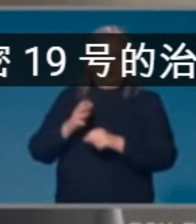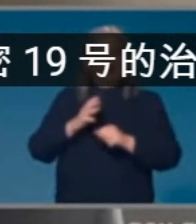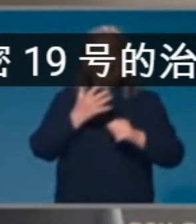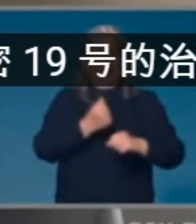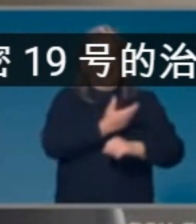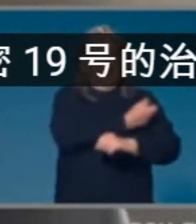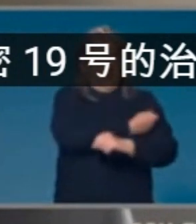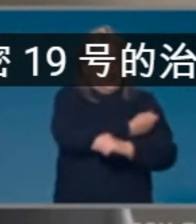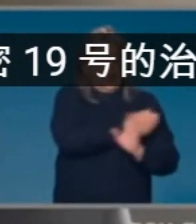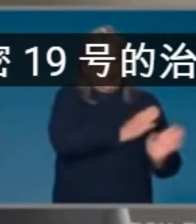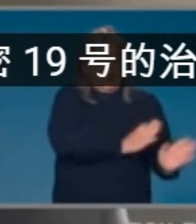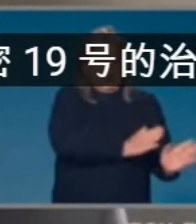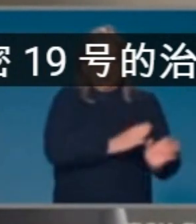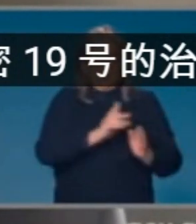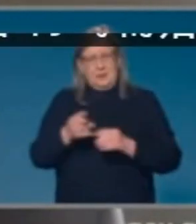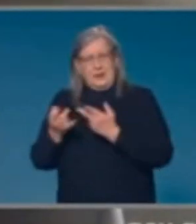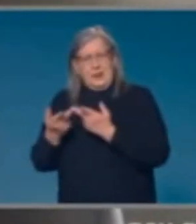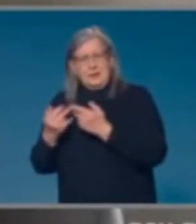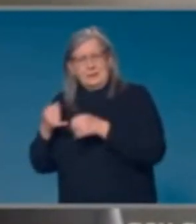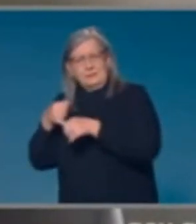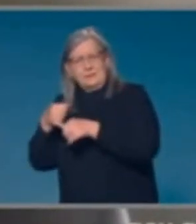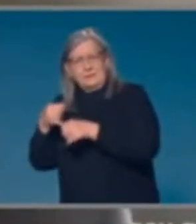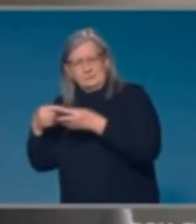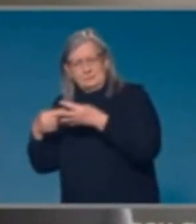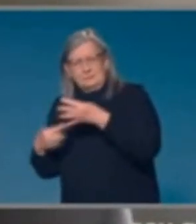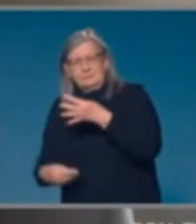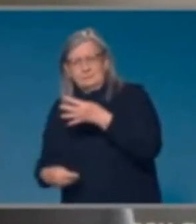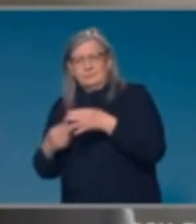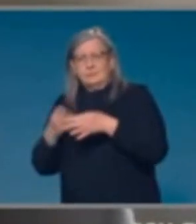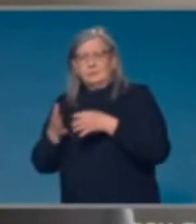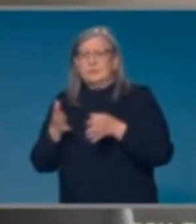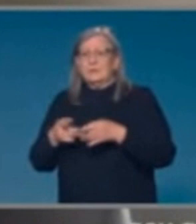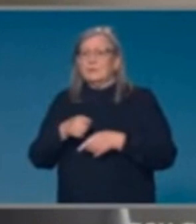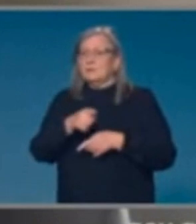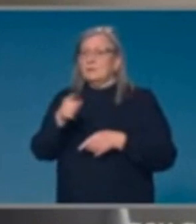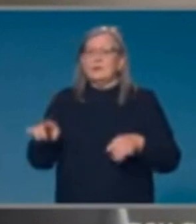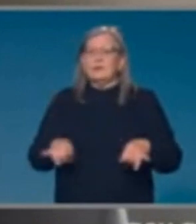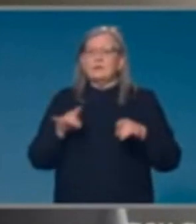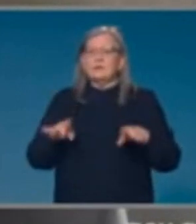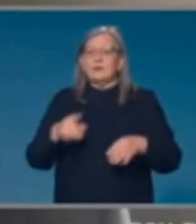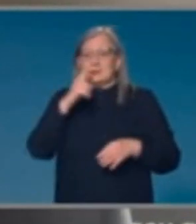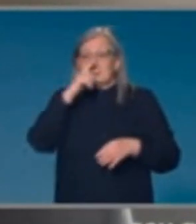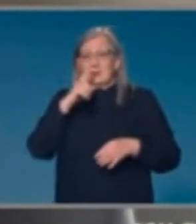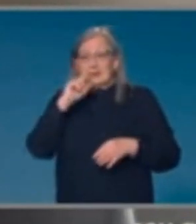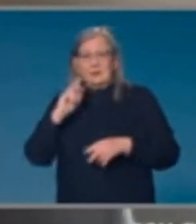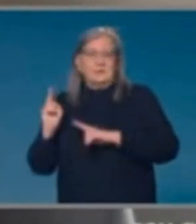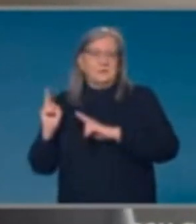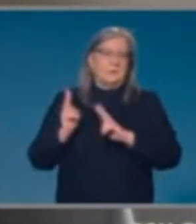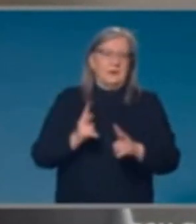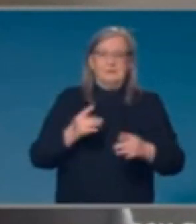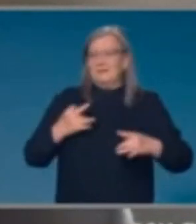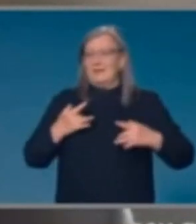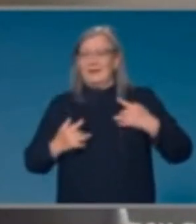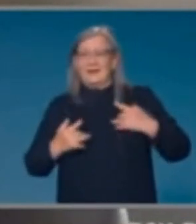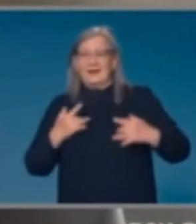allows Australians to return to their lives, to be protected, to be able to go about